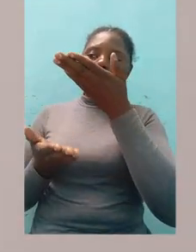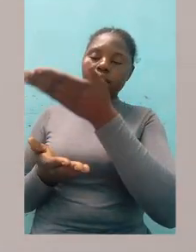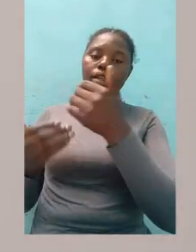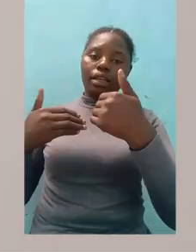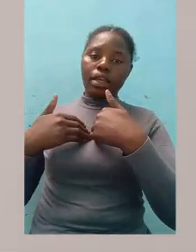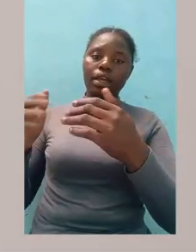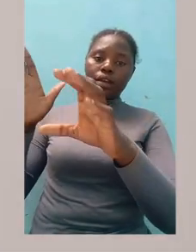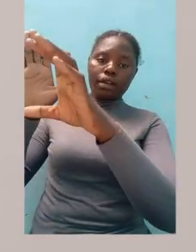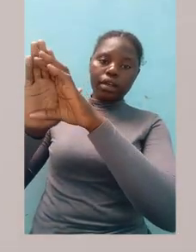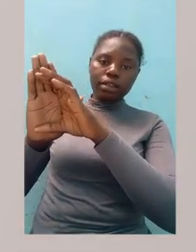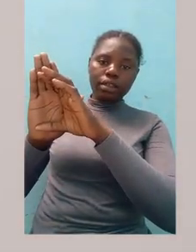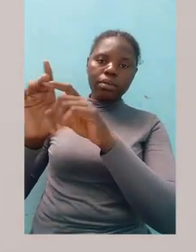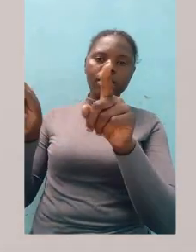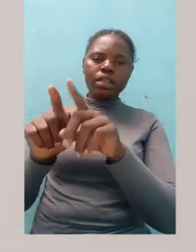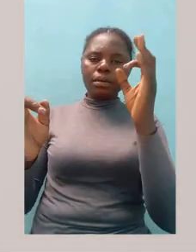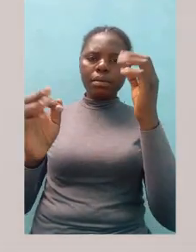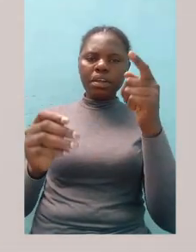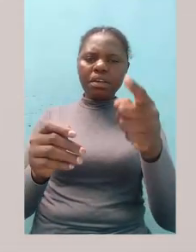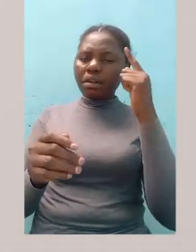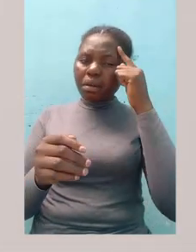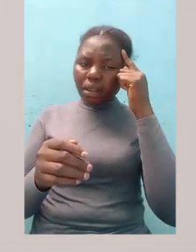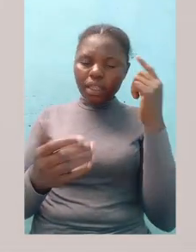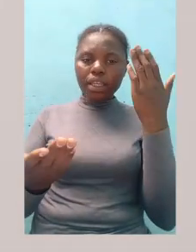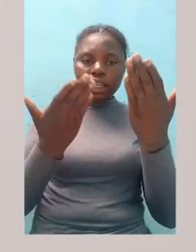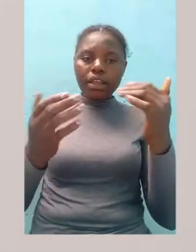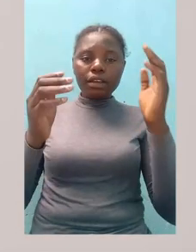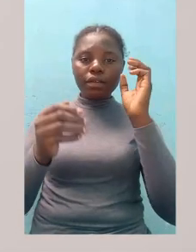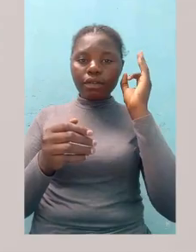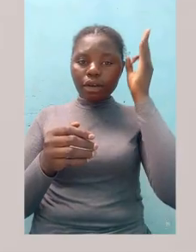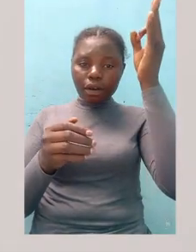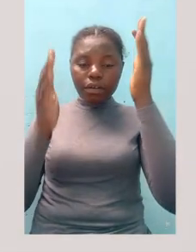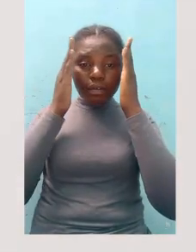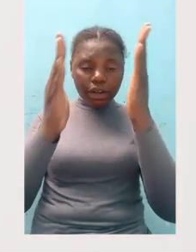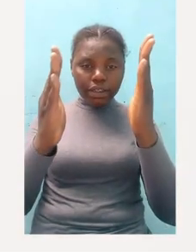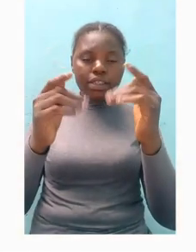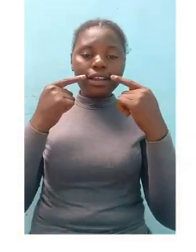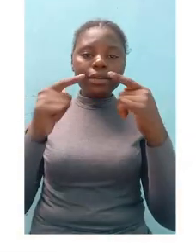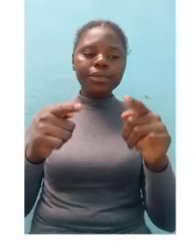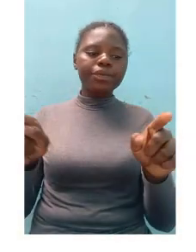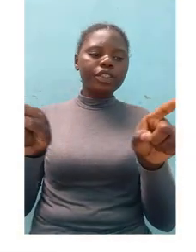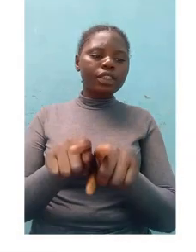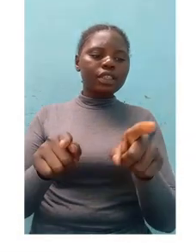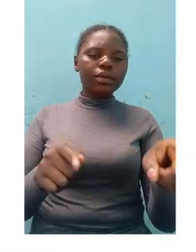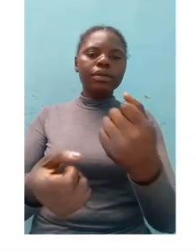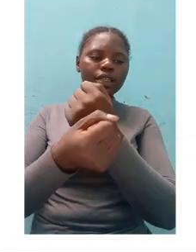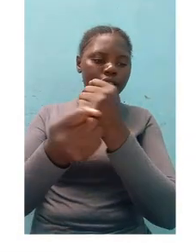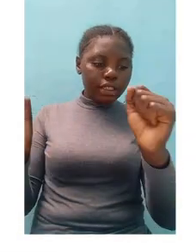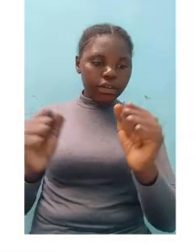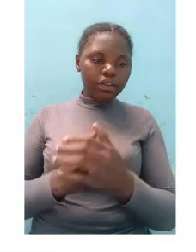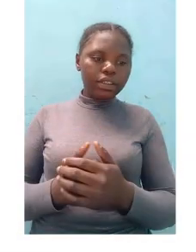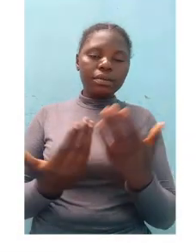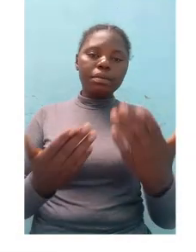Here's an example. So imagine forecasters are thinking, okay, there's a high likelihood that something's going to happen. We're almost